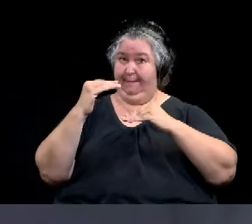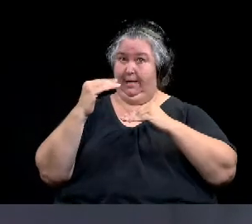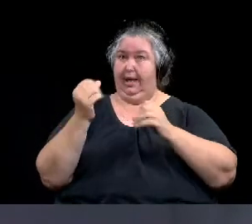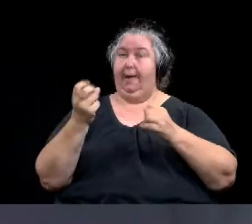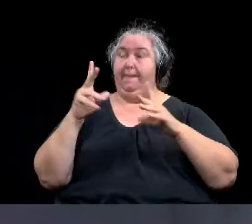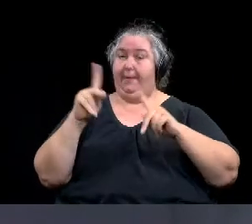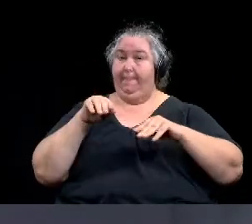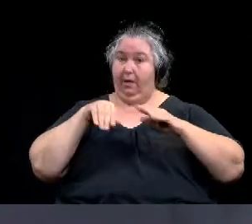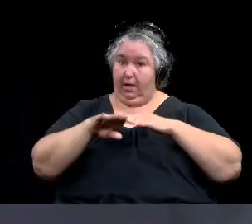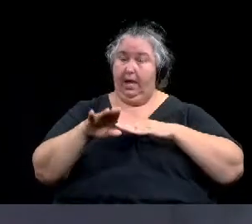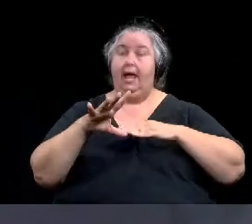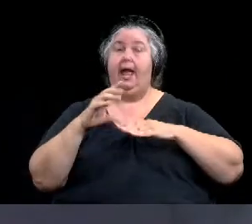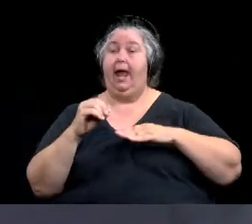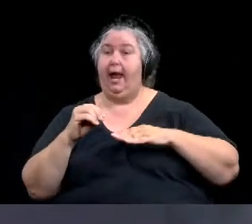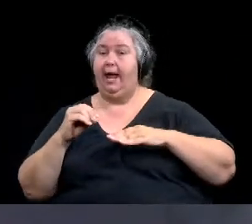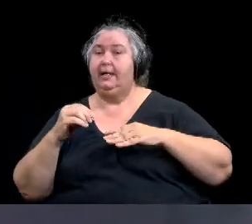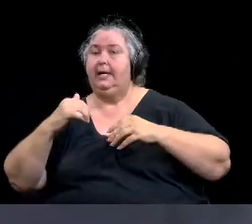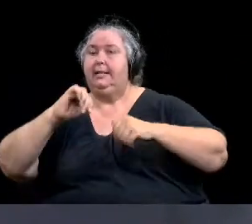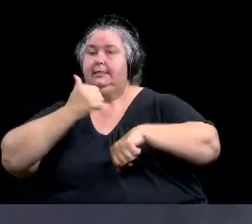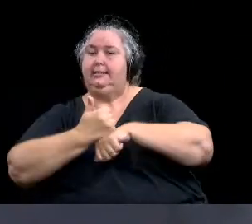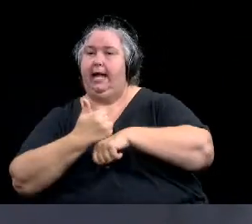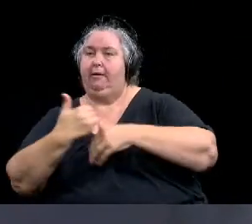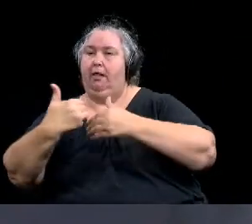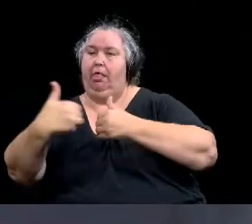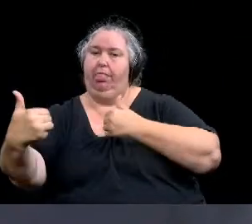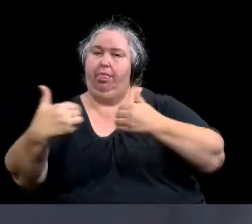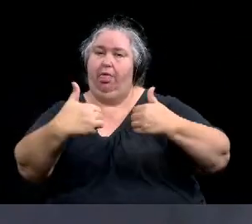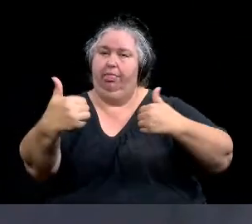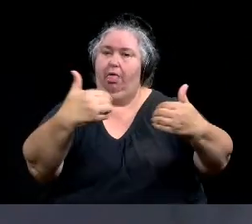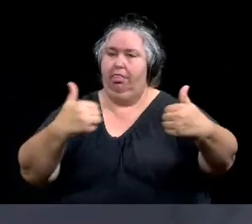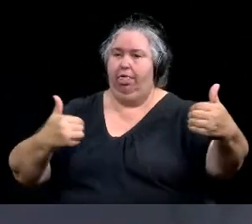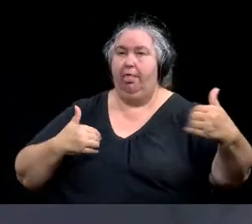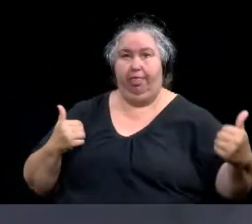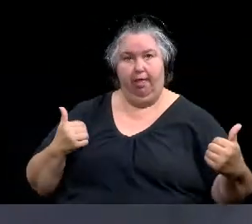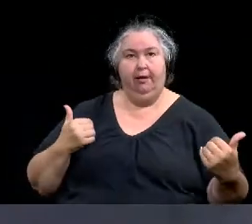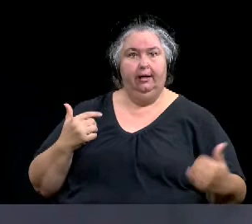I've been into any business, whether it's a restaurant or